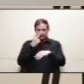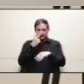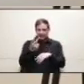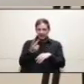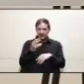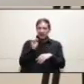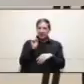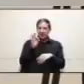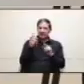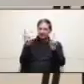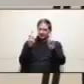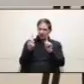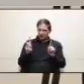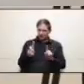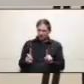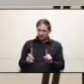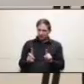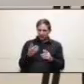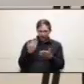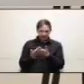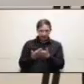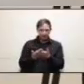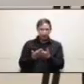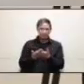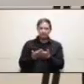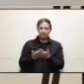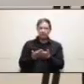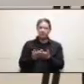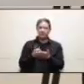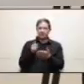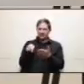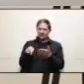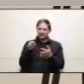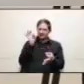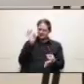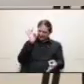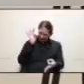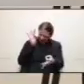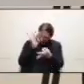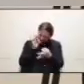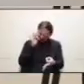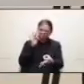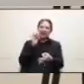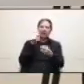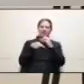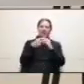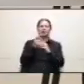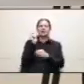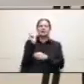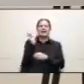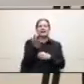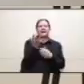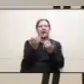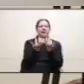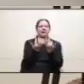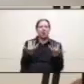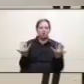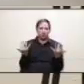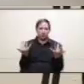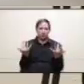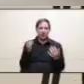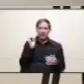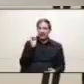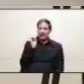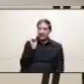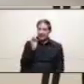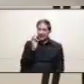there are special conditions. I'm also going to that. They speak very explicitly about the tender amount. If you do not,